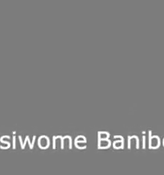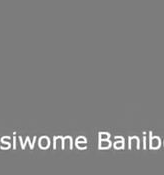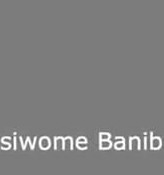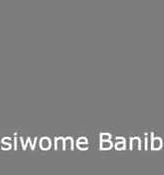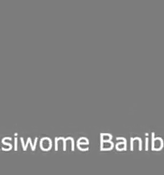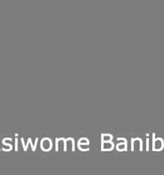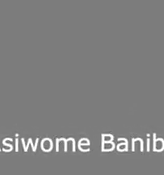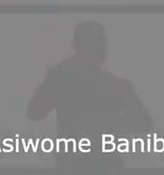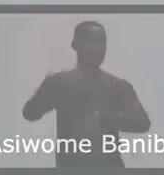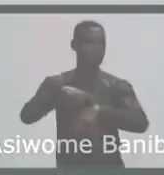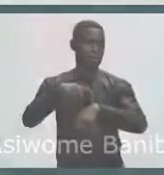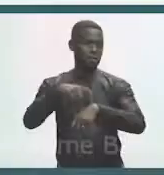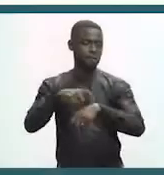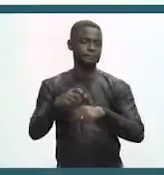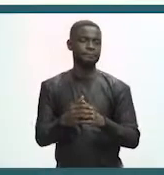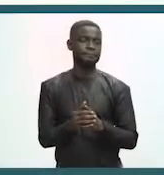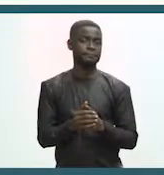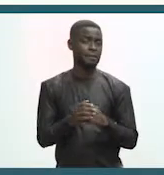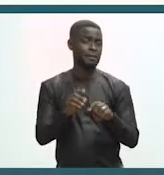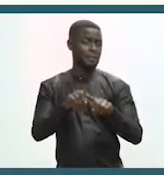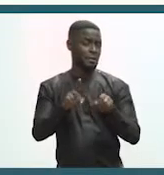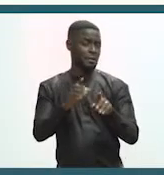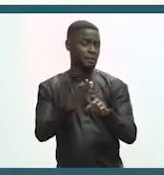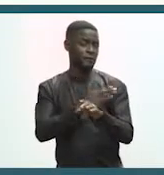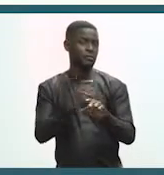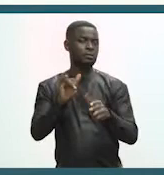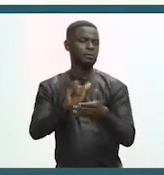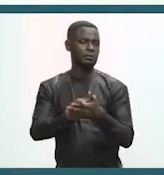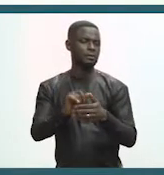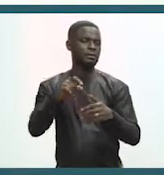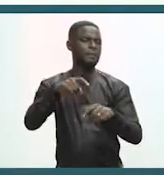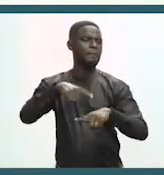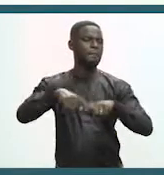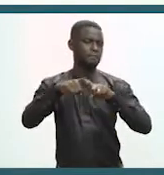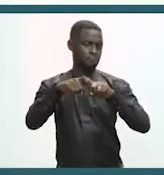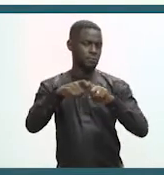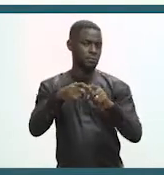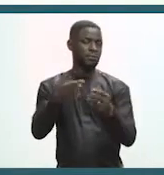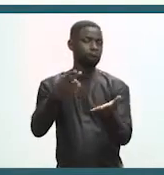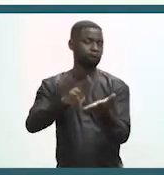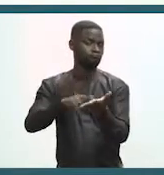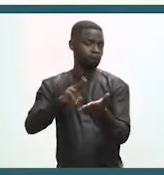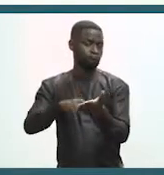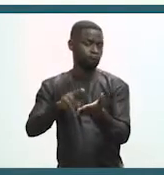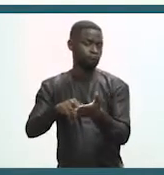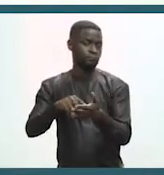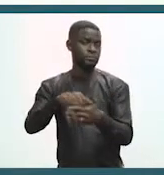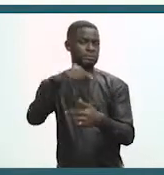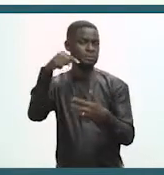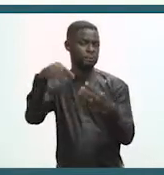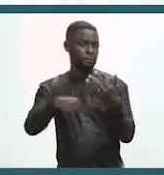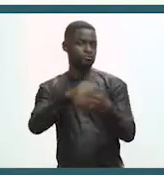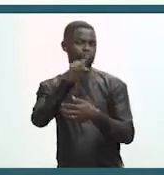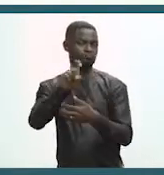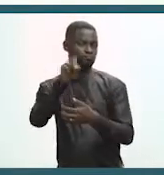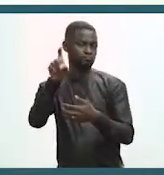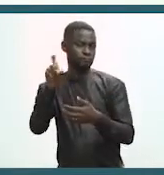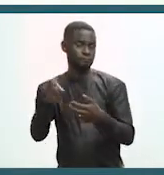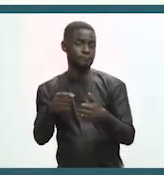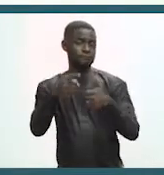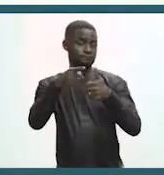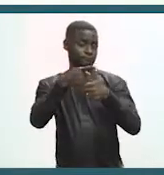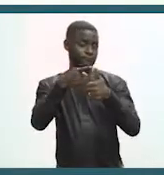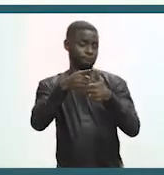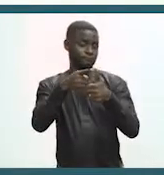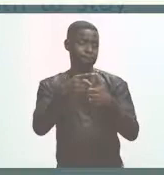crisis moments. But before that, pause and write down these questions.